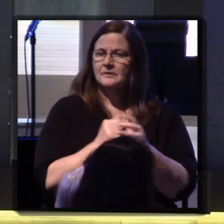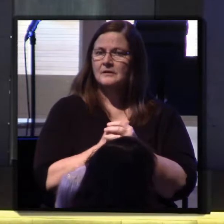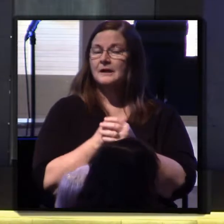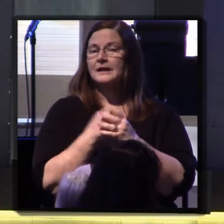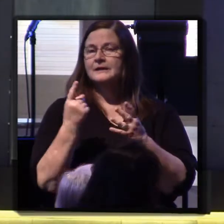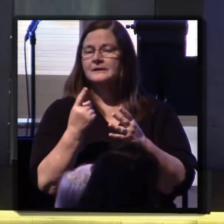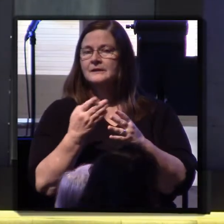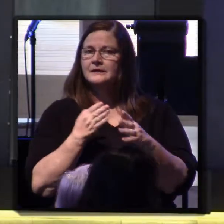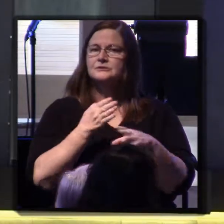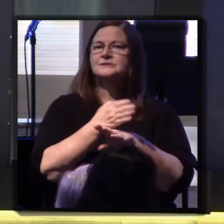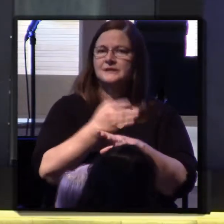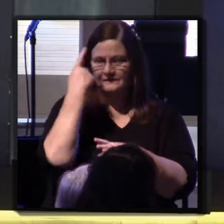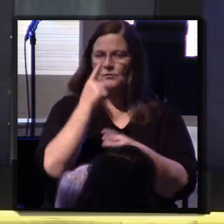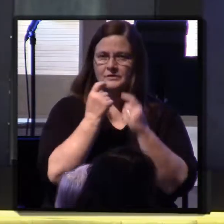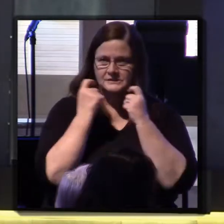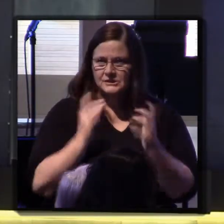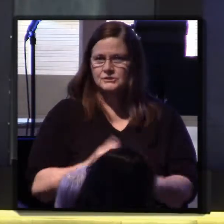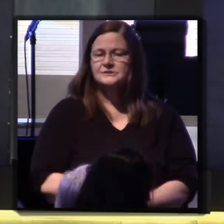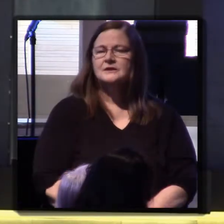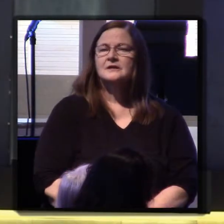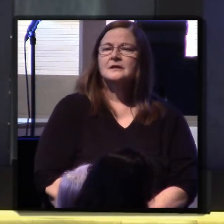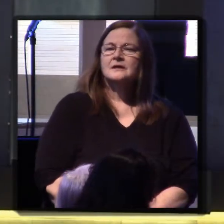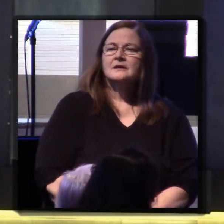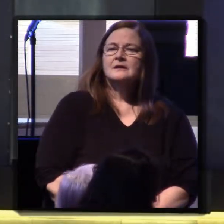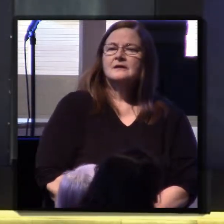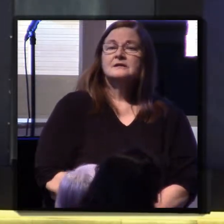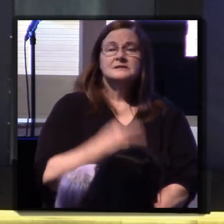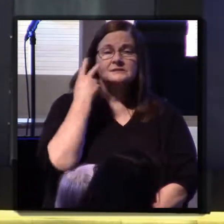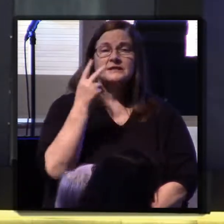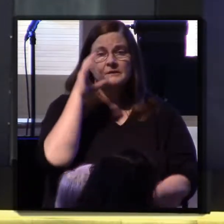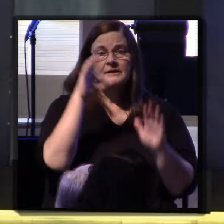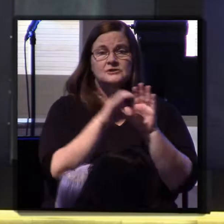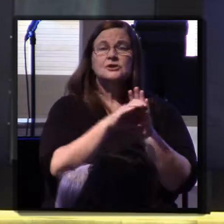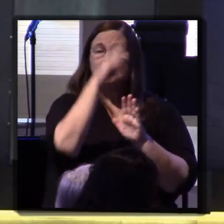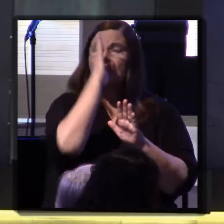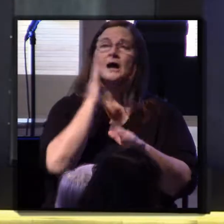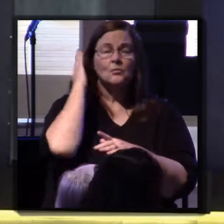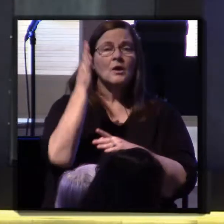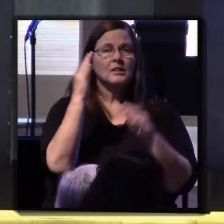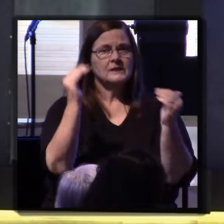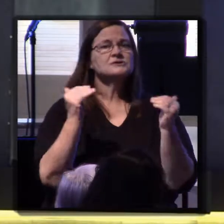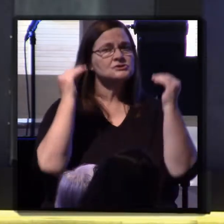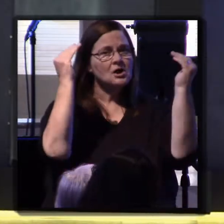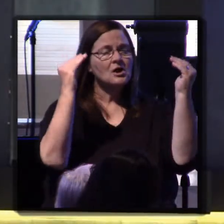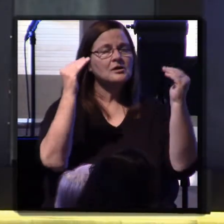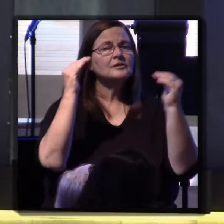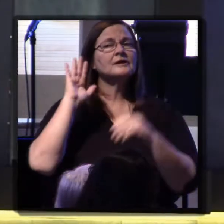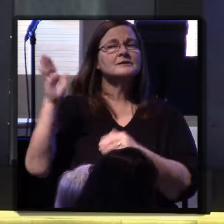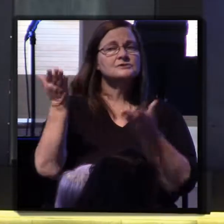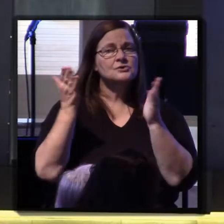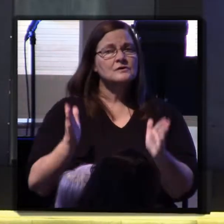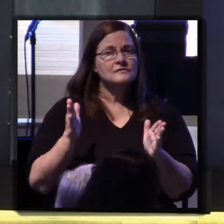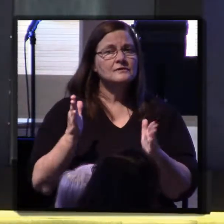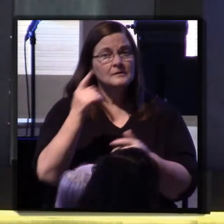interceded for the transgressors." Do you see the picture here? The picture is that God